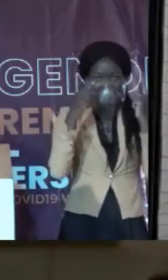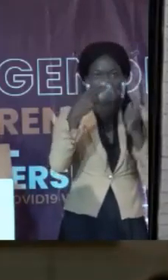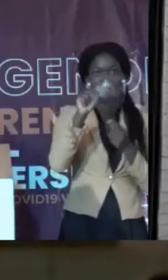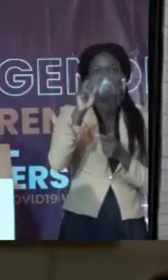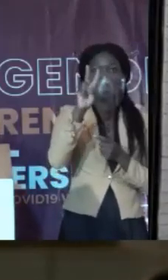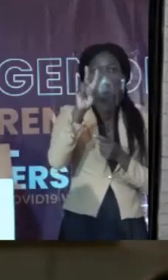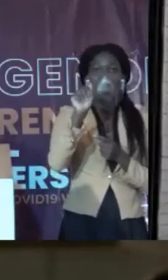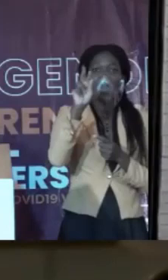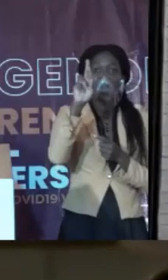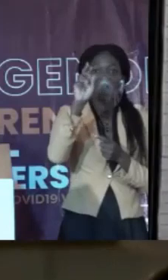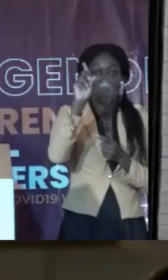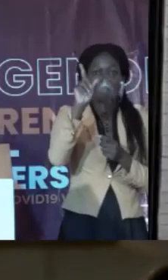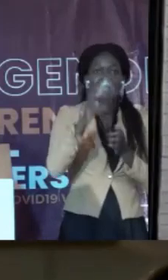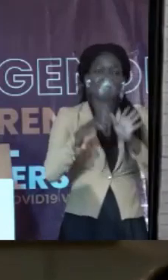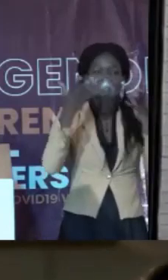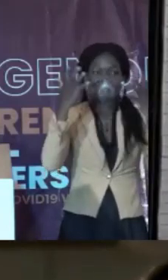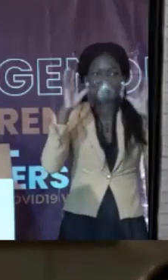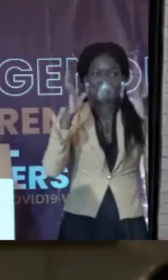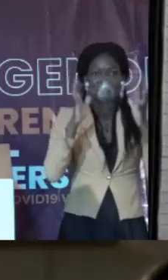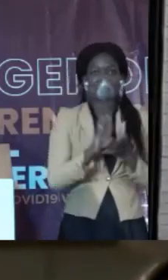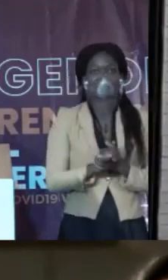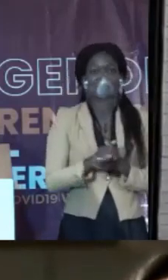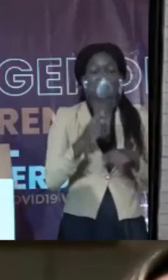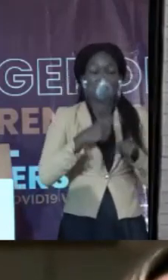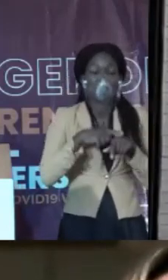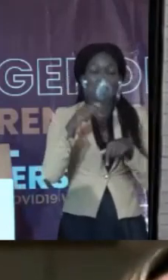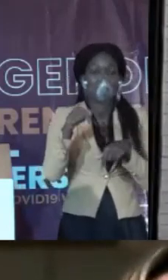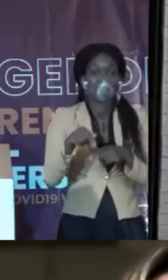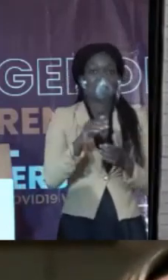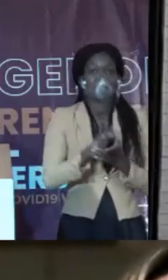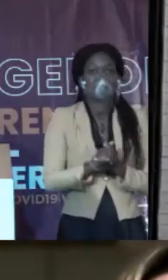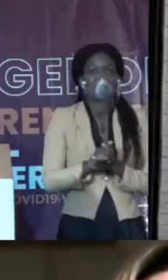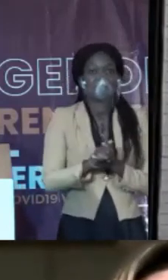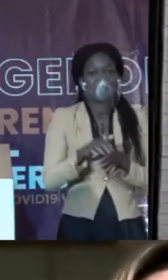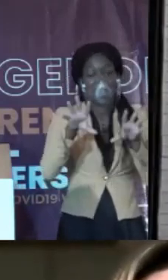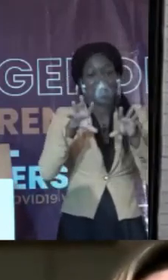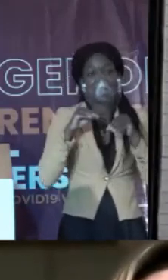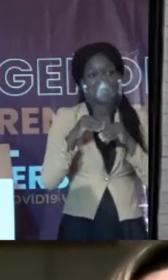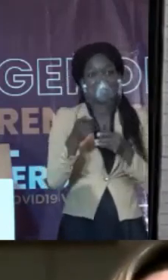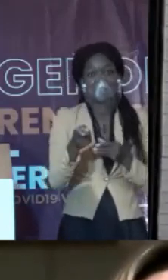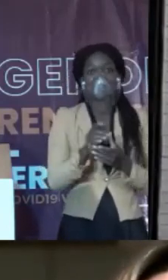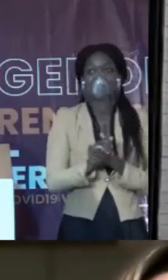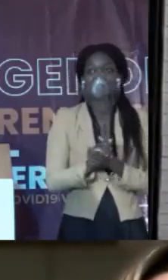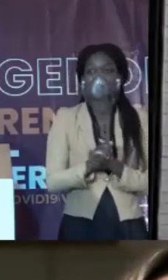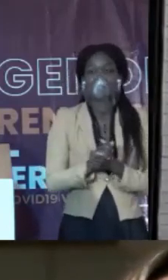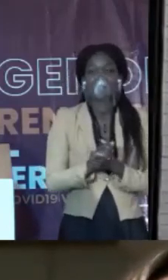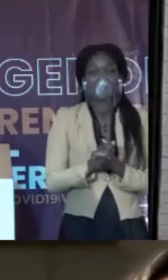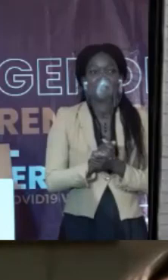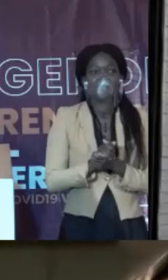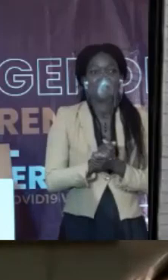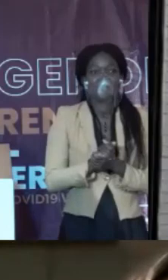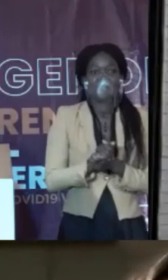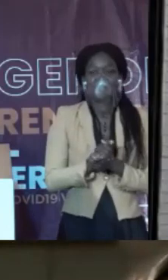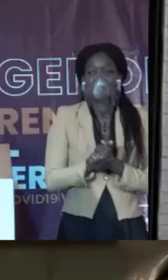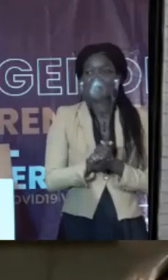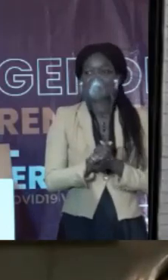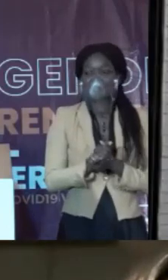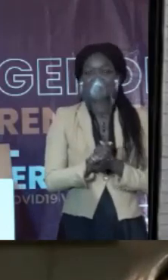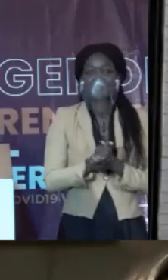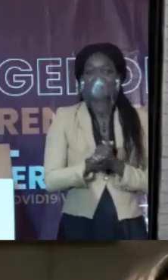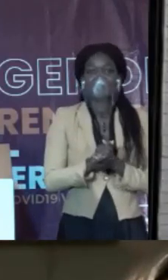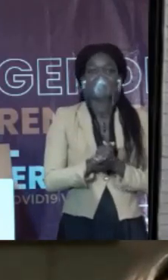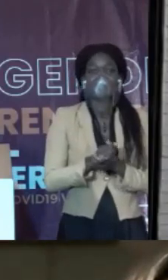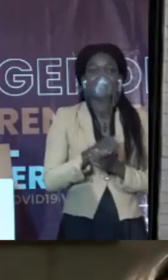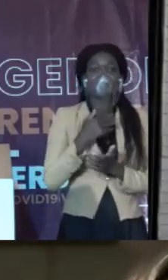At this point, allow me to call upon